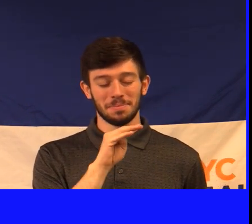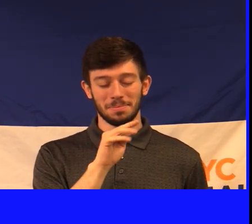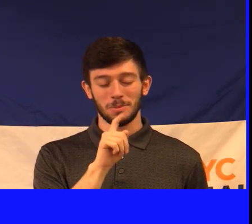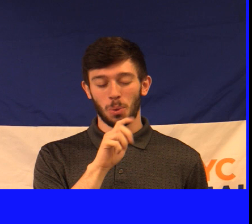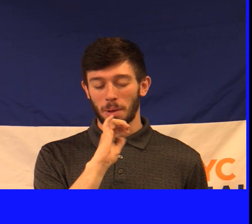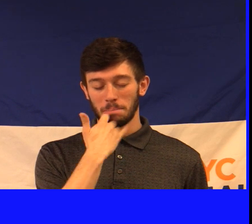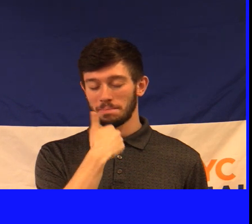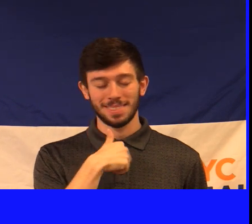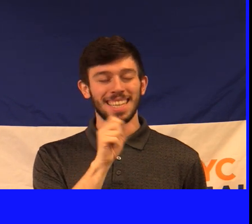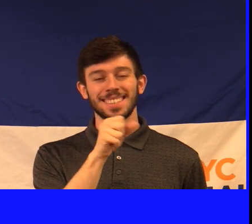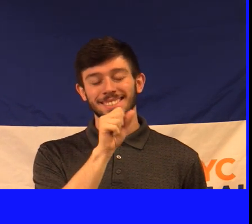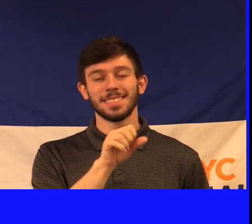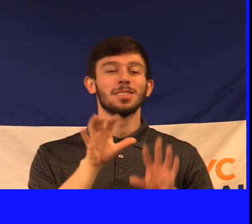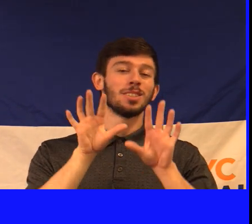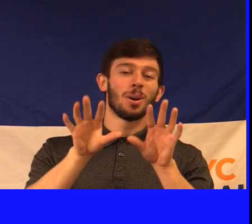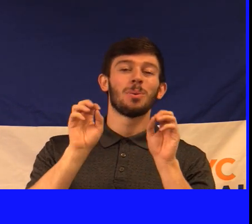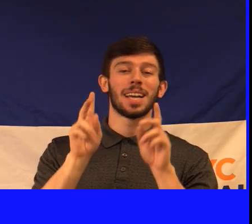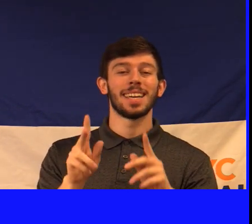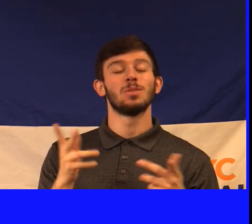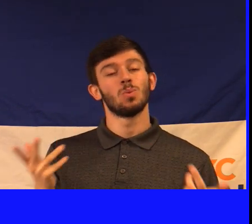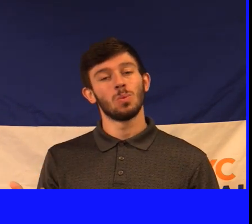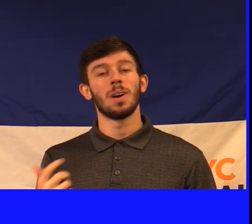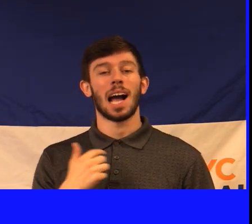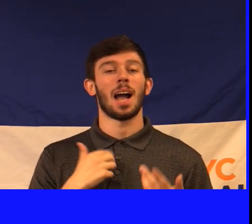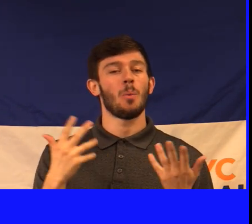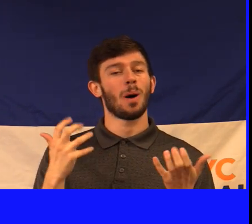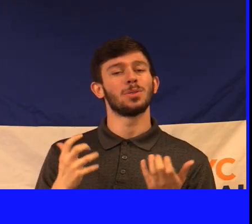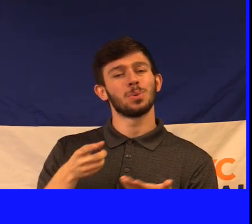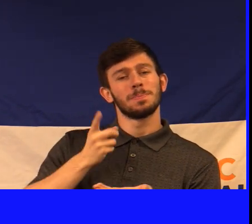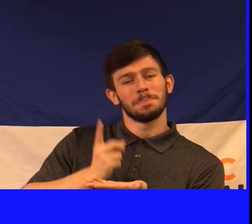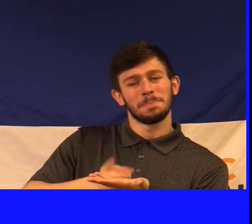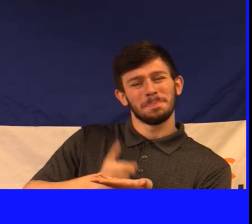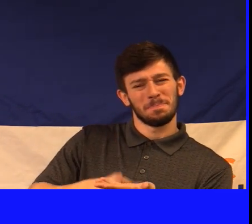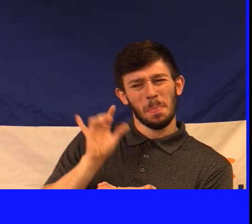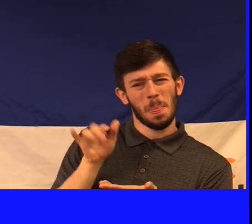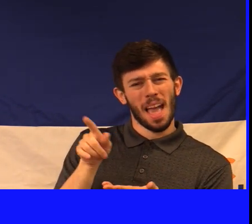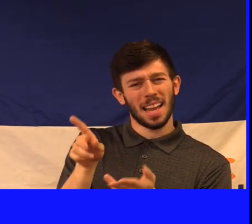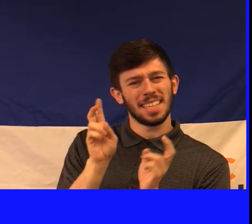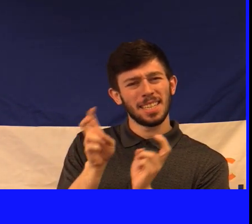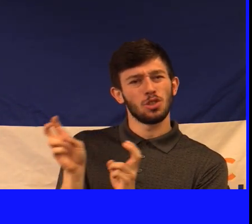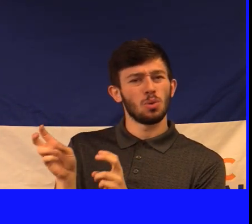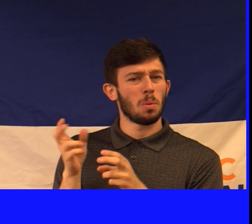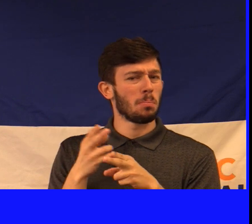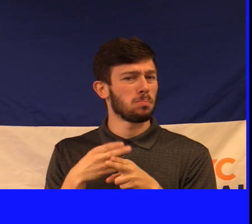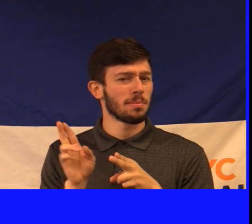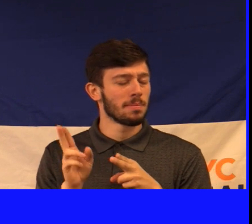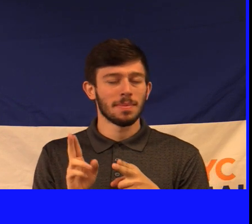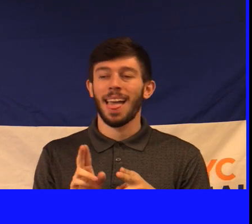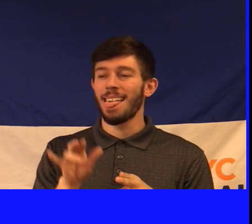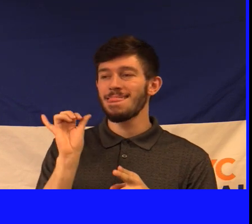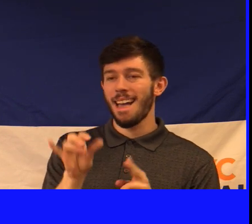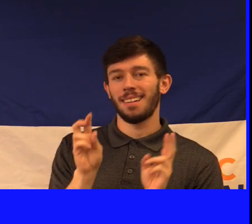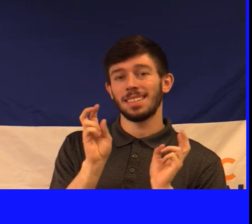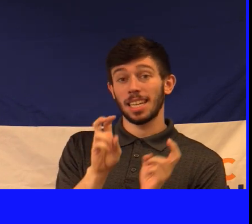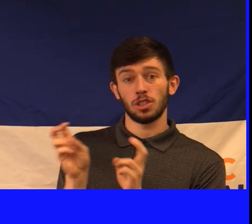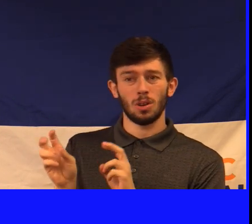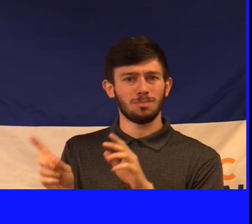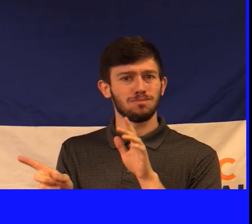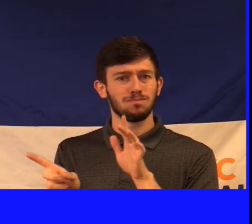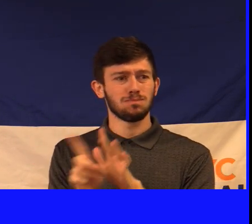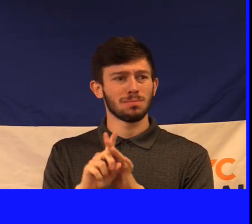So I just want to talk about this issue really quickly. And this is an issue that came up last year.